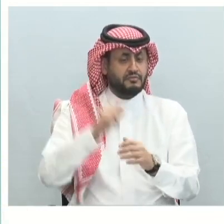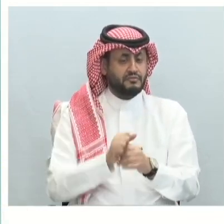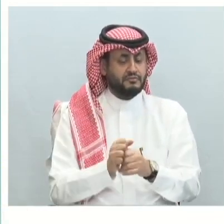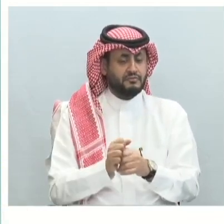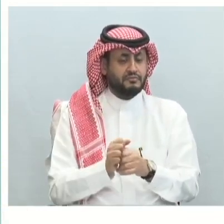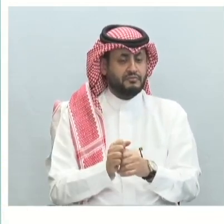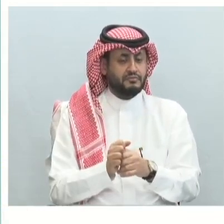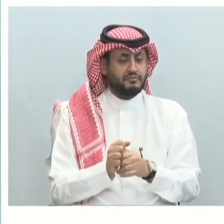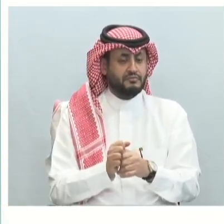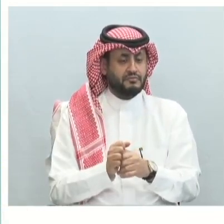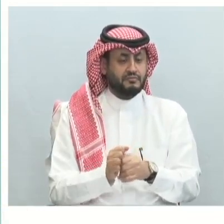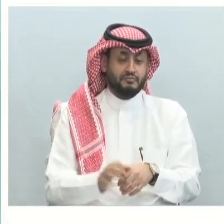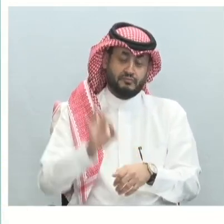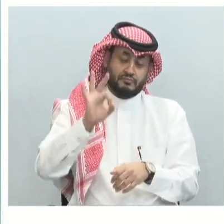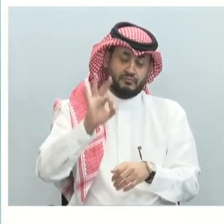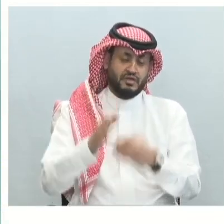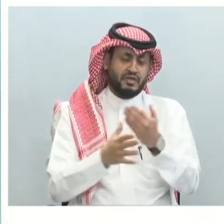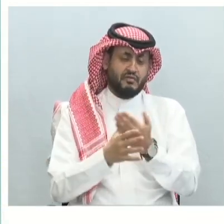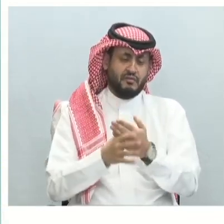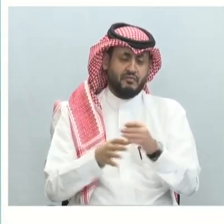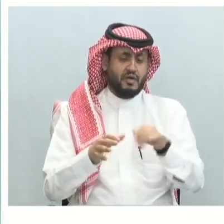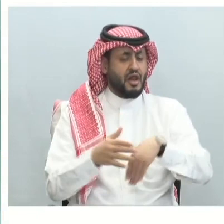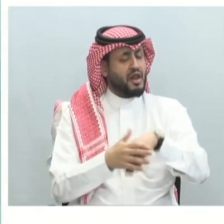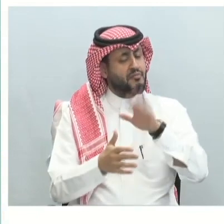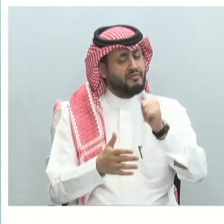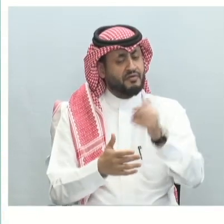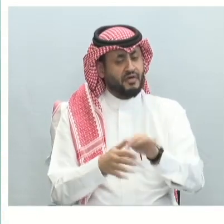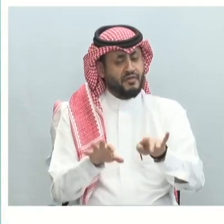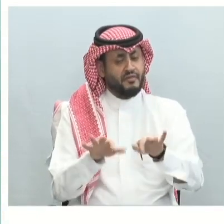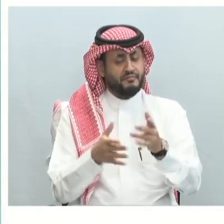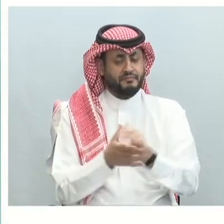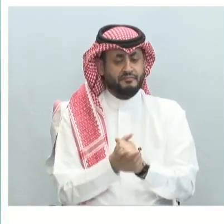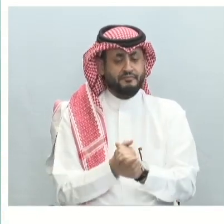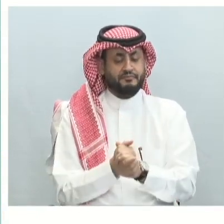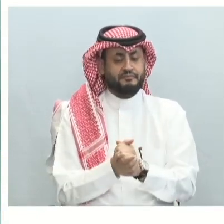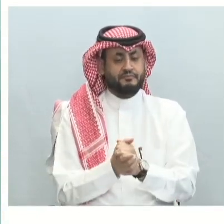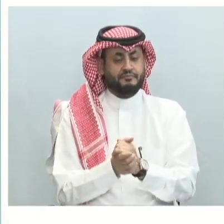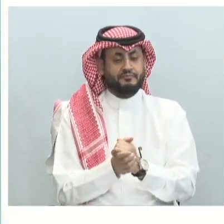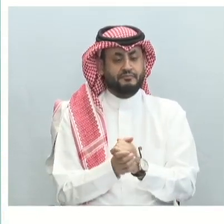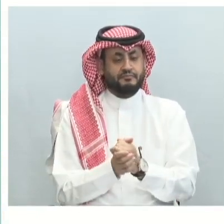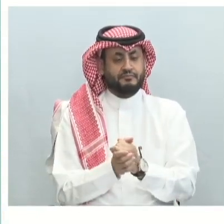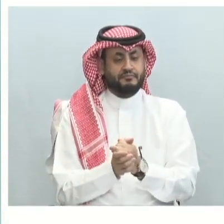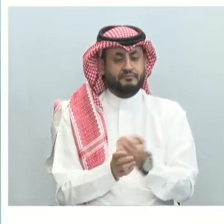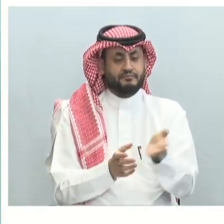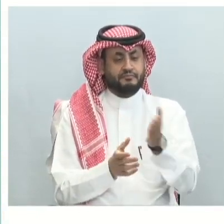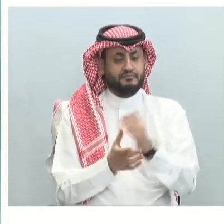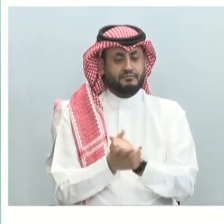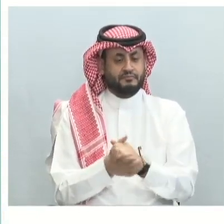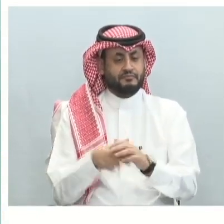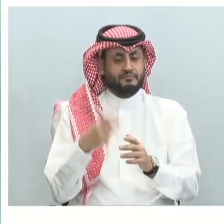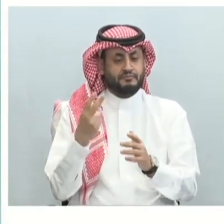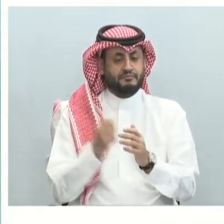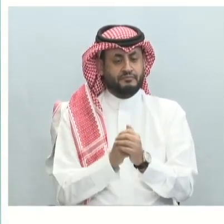true or false? Excellent. So false. He's not playing football. He's what? Playing computer games. Number two,